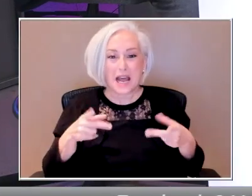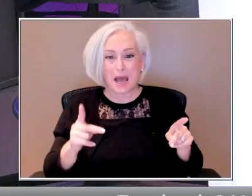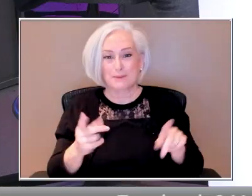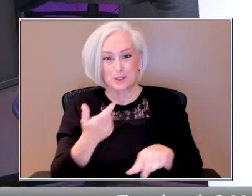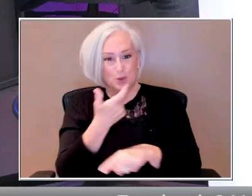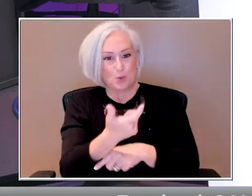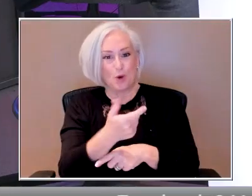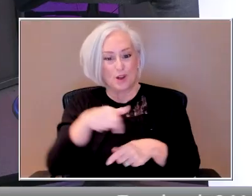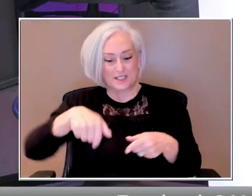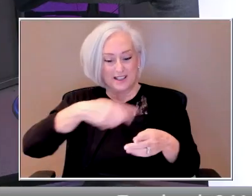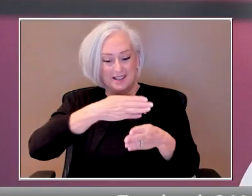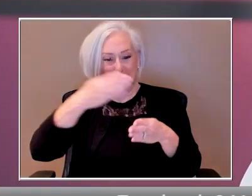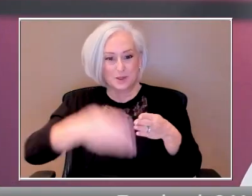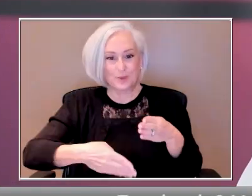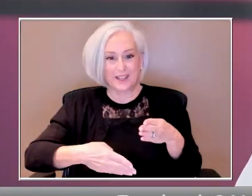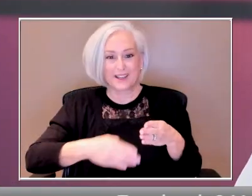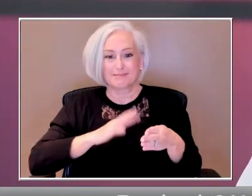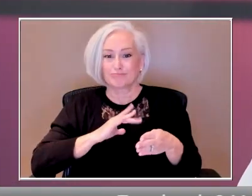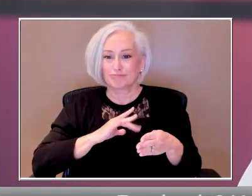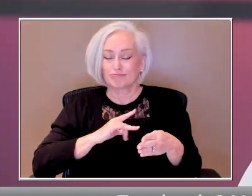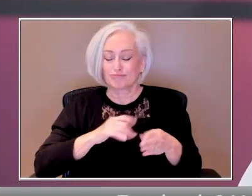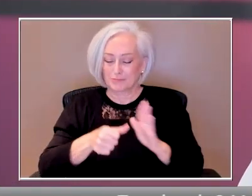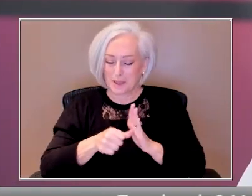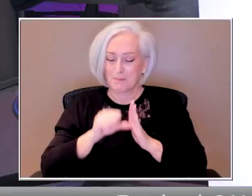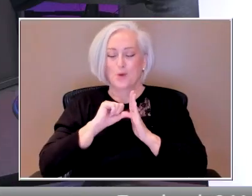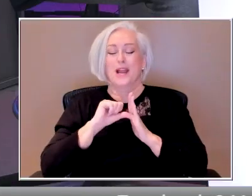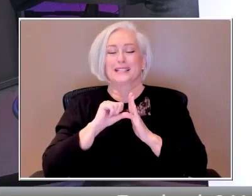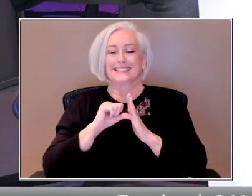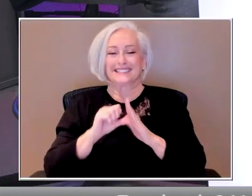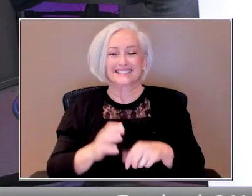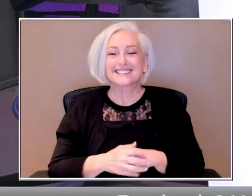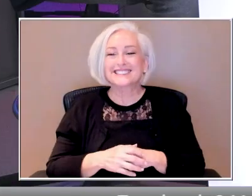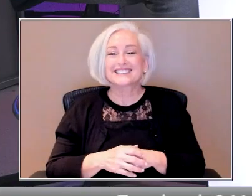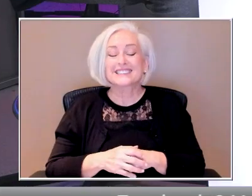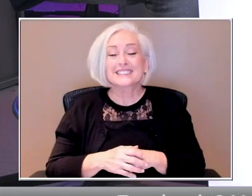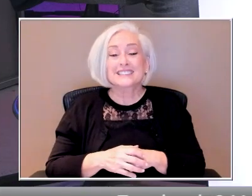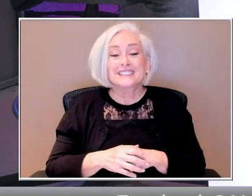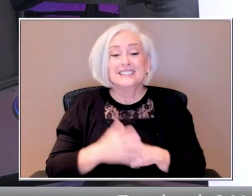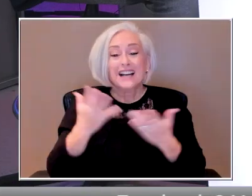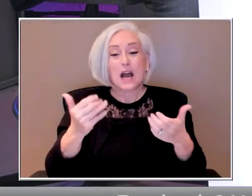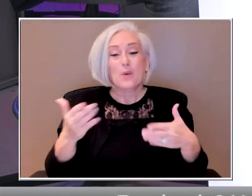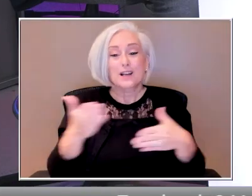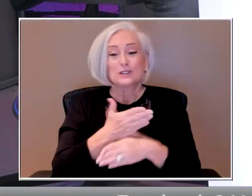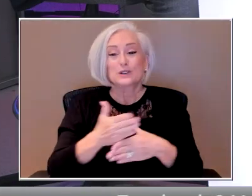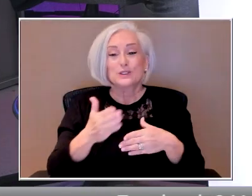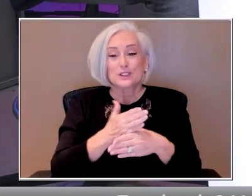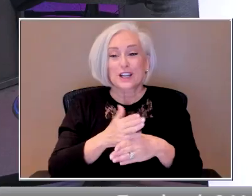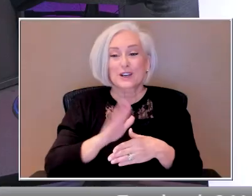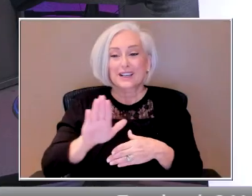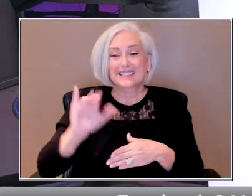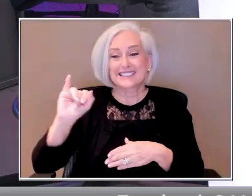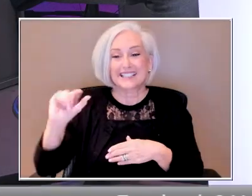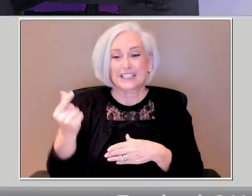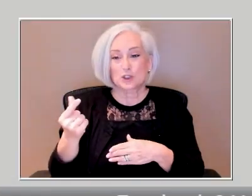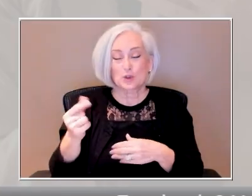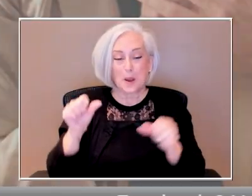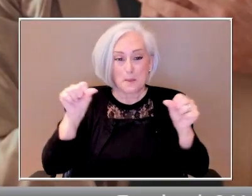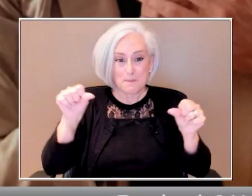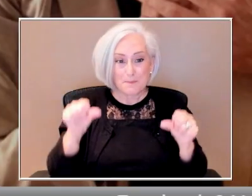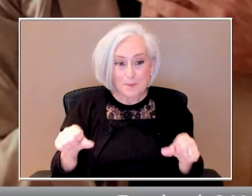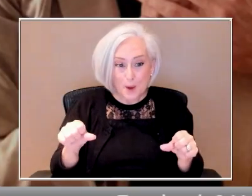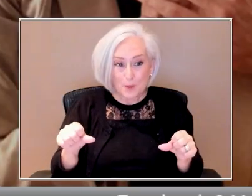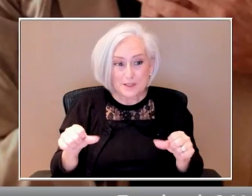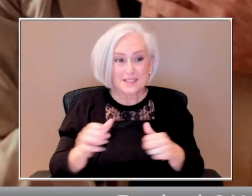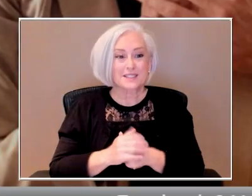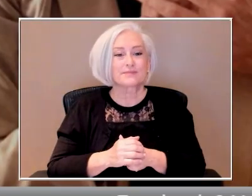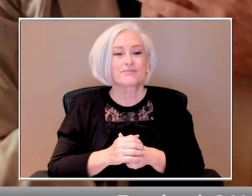and it's impressive. Incredible. So I do want to share the Instagram post. You wrote on Instagram,